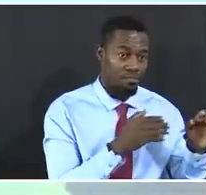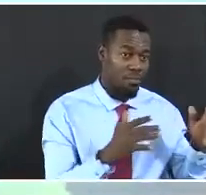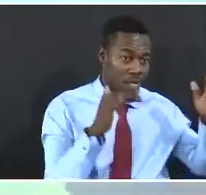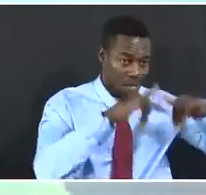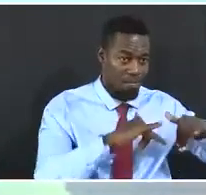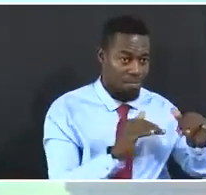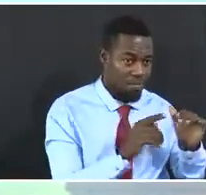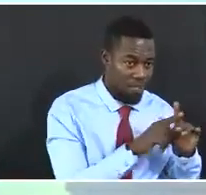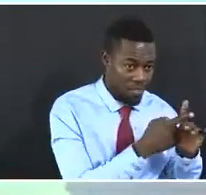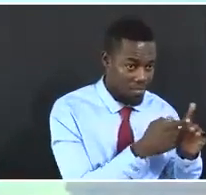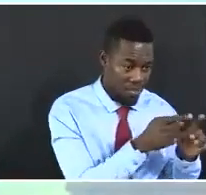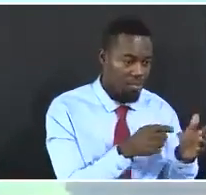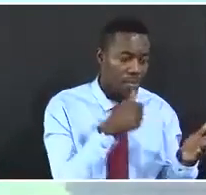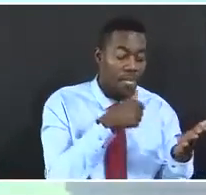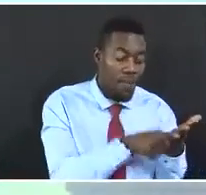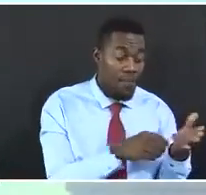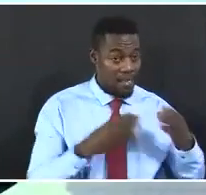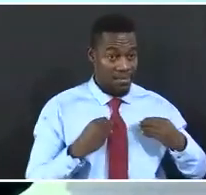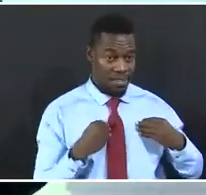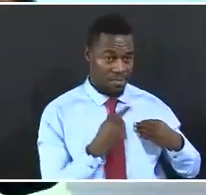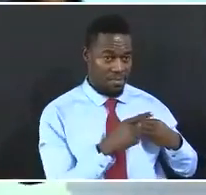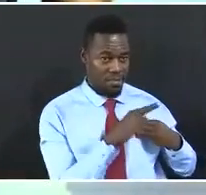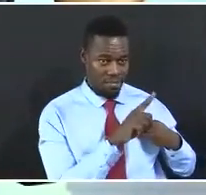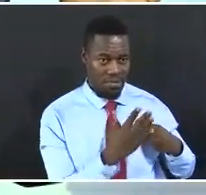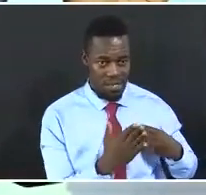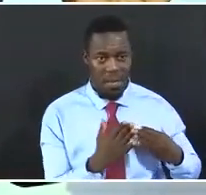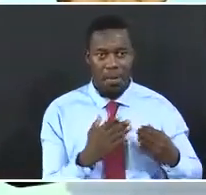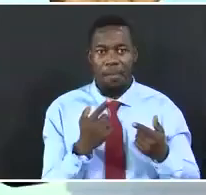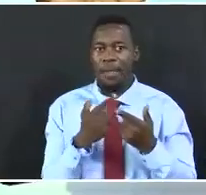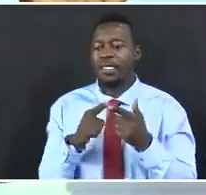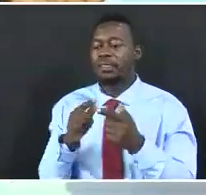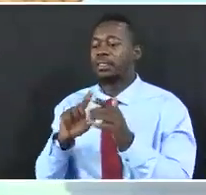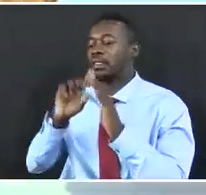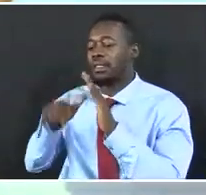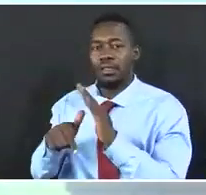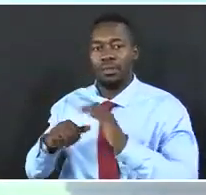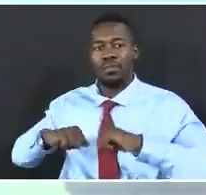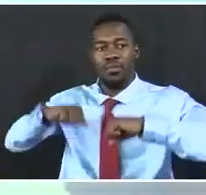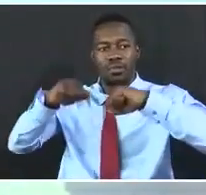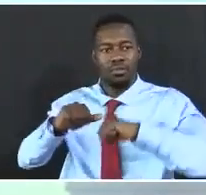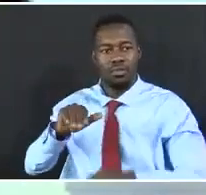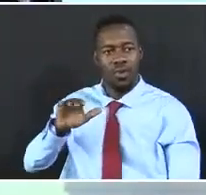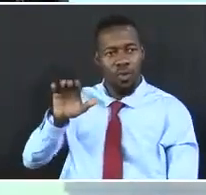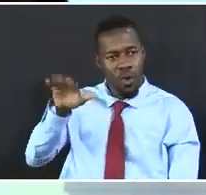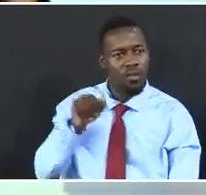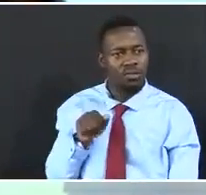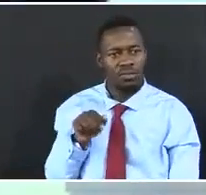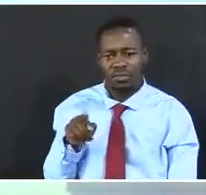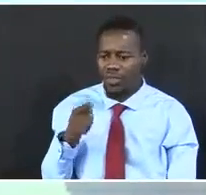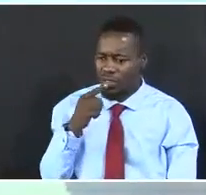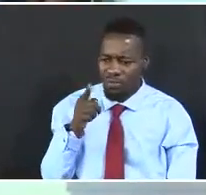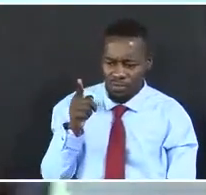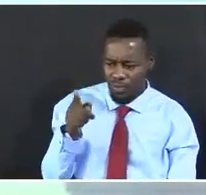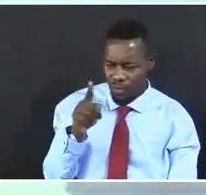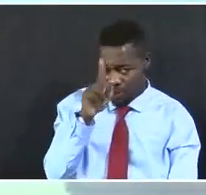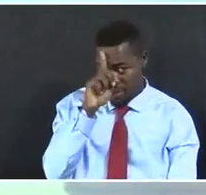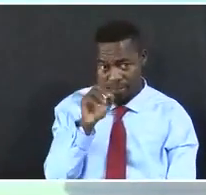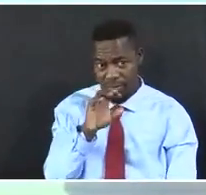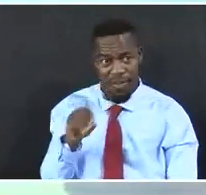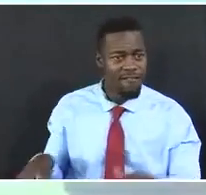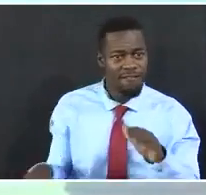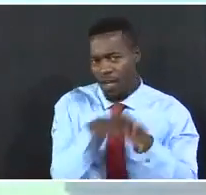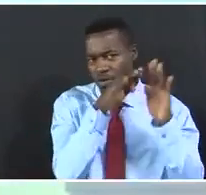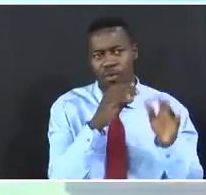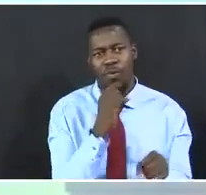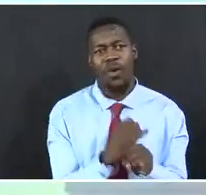to continue with my camp meeting. I didn't care, all right? I knew I was losing a job. I told my wife,